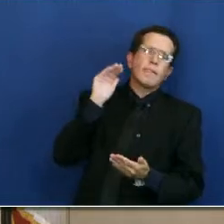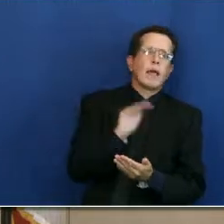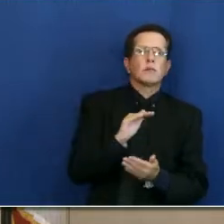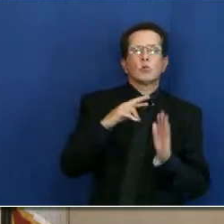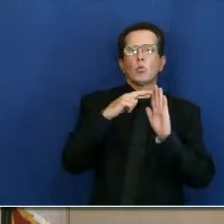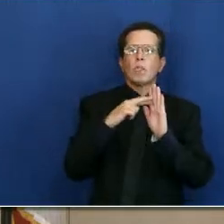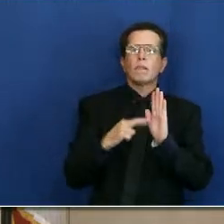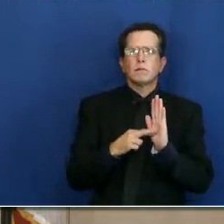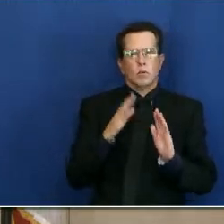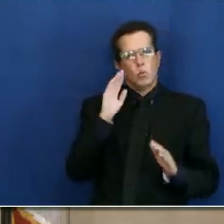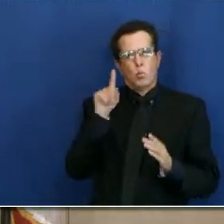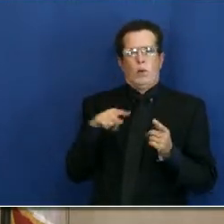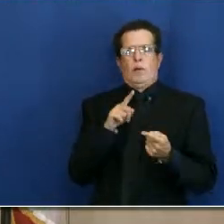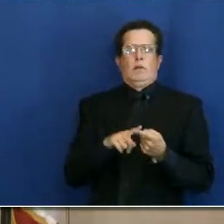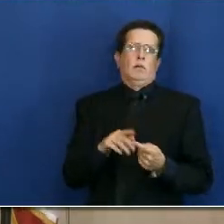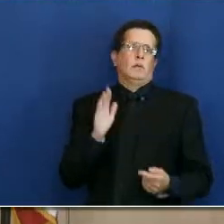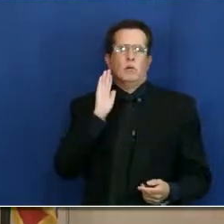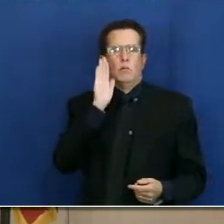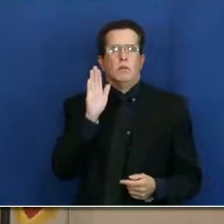respond.